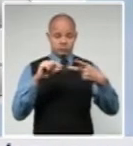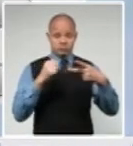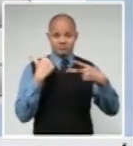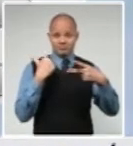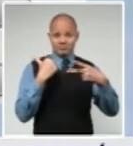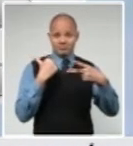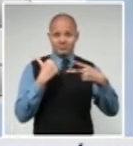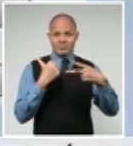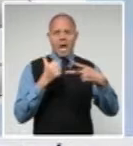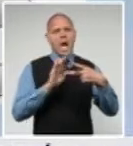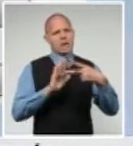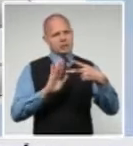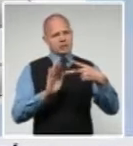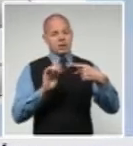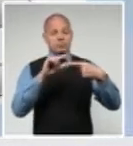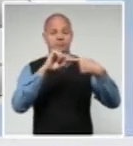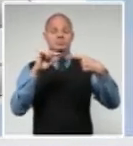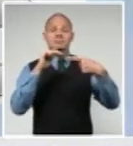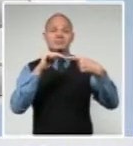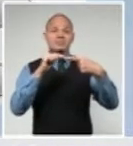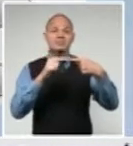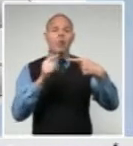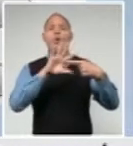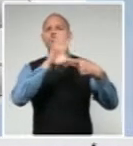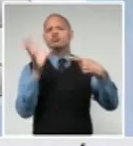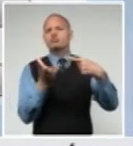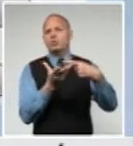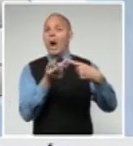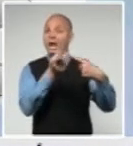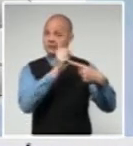processed since the pandemic began to